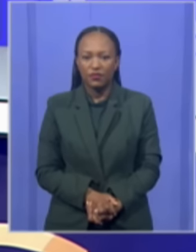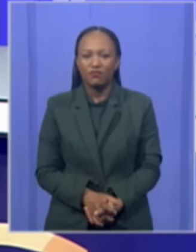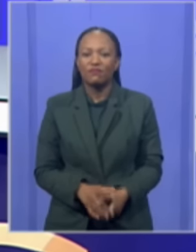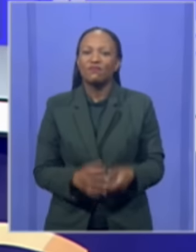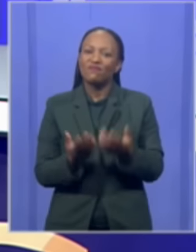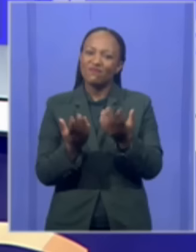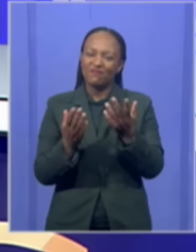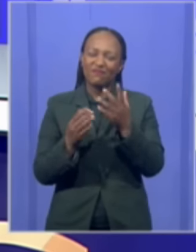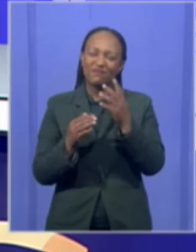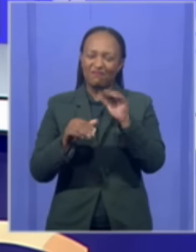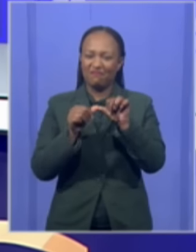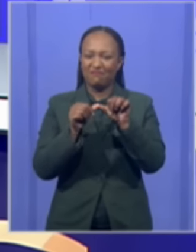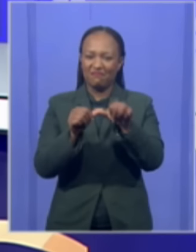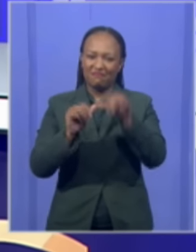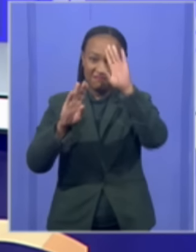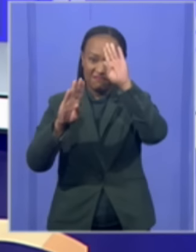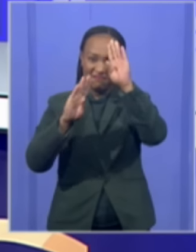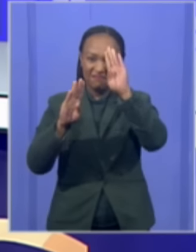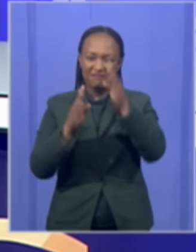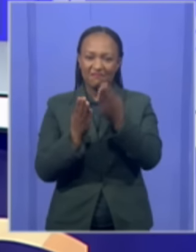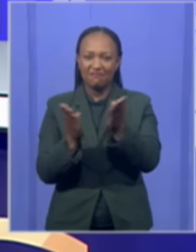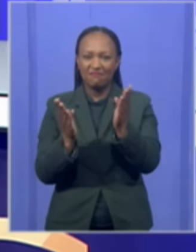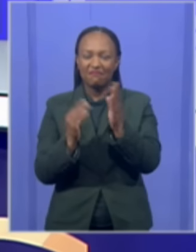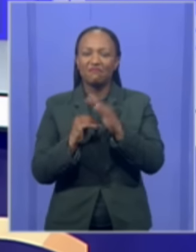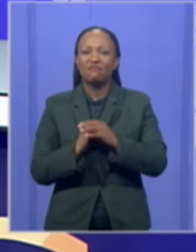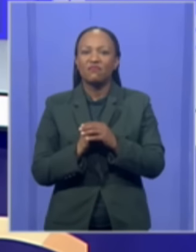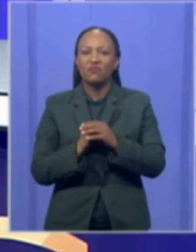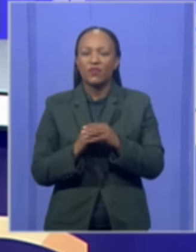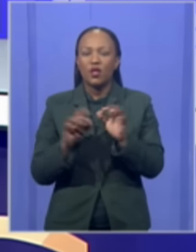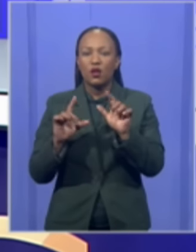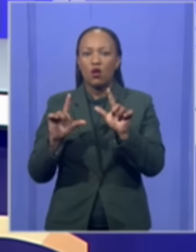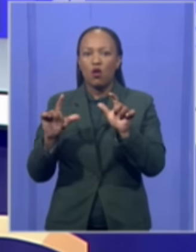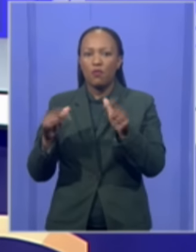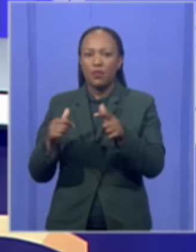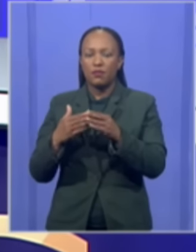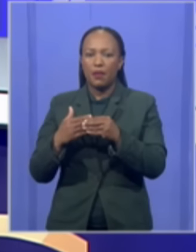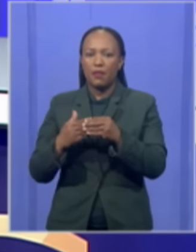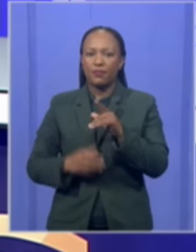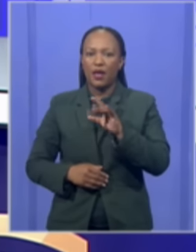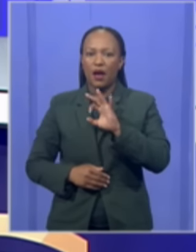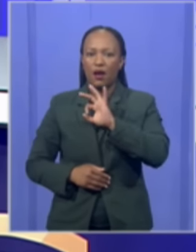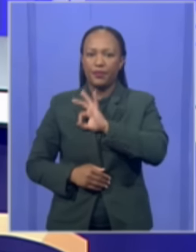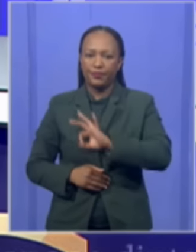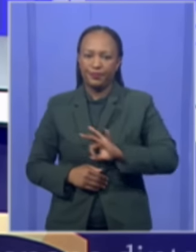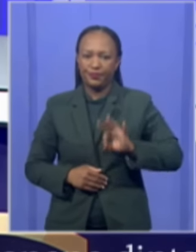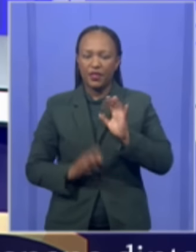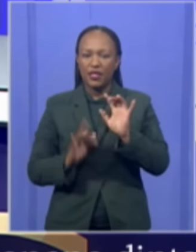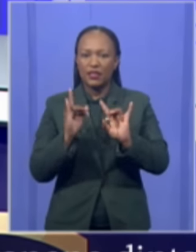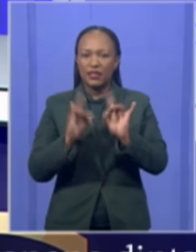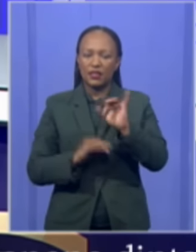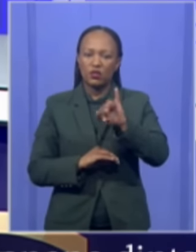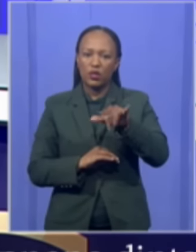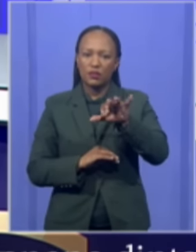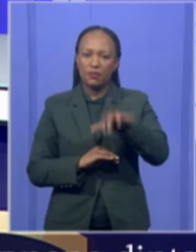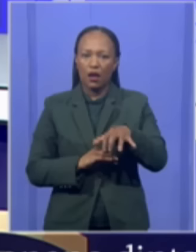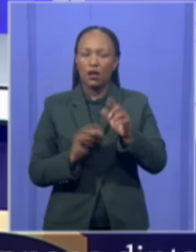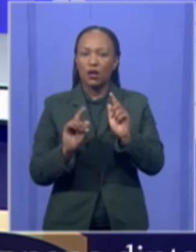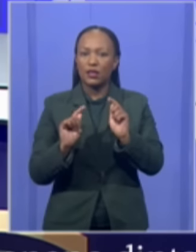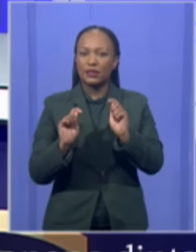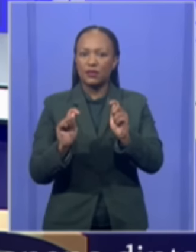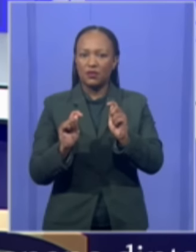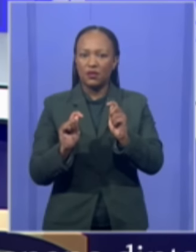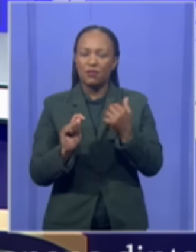Madumega fele re a lotšha. Leloko la komiti la meyara lefapheng la ditsela le dinamelwa ka City of Johannesburg gape le